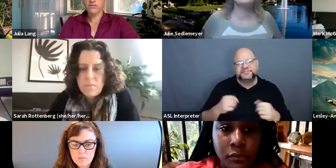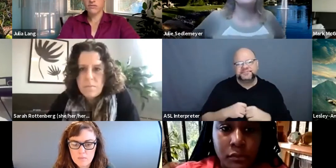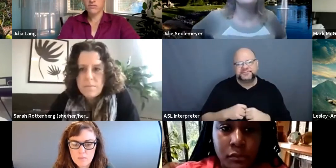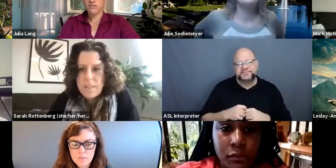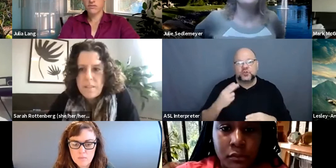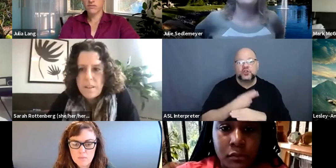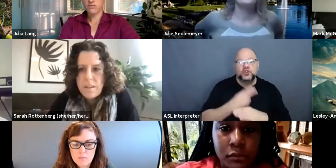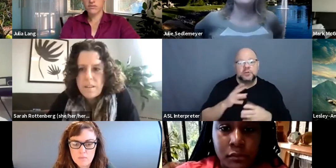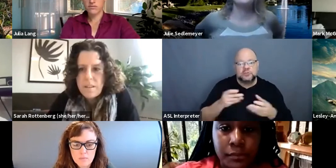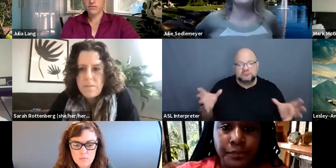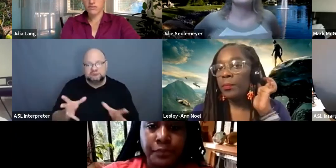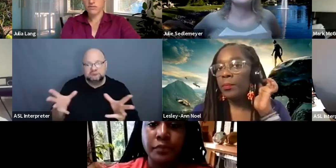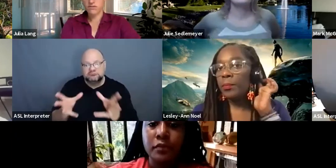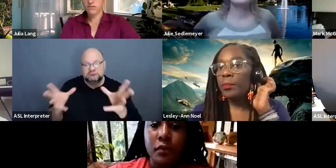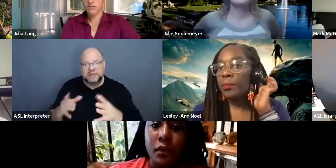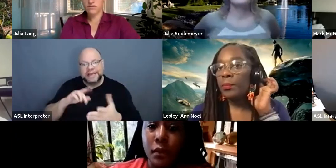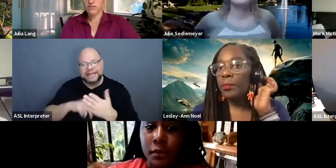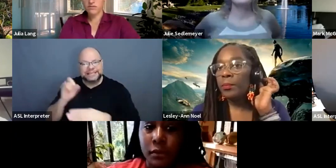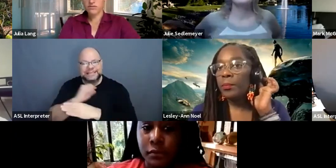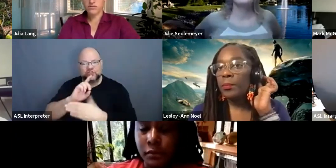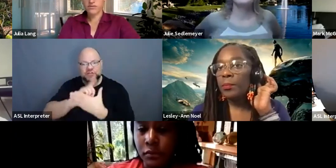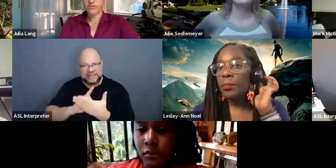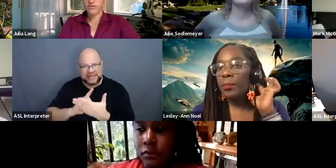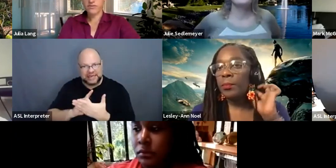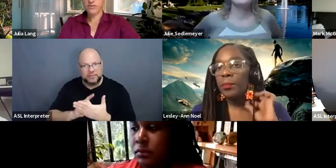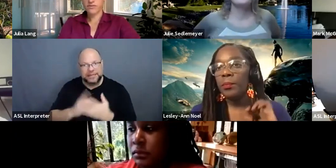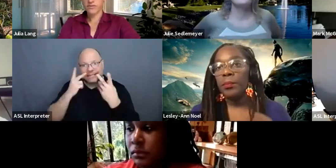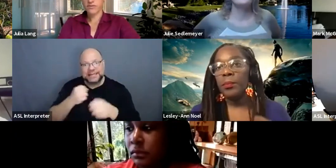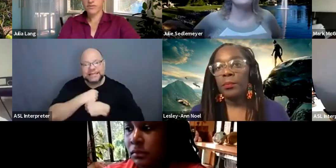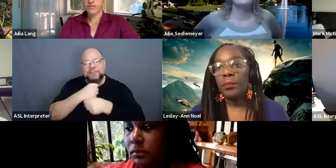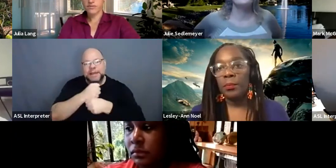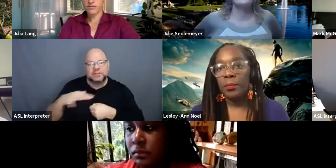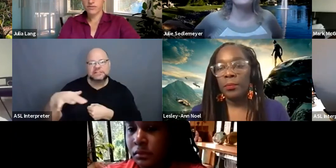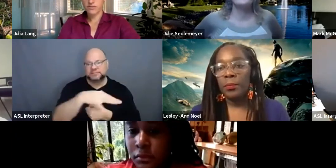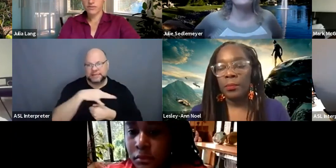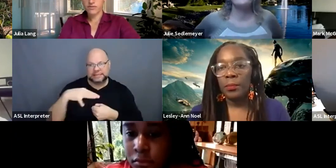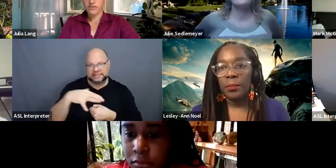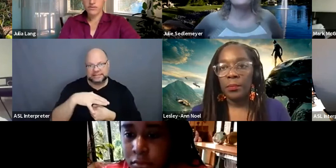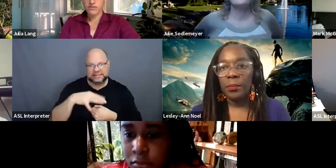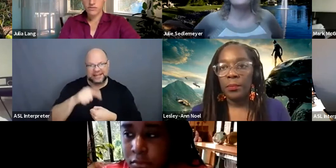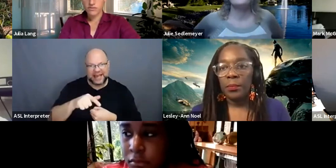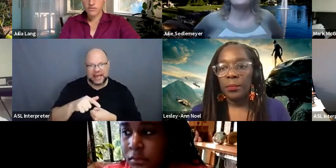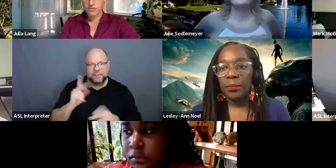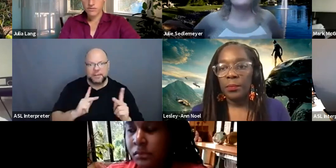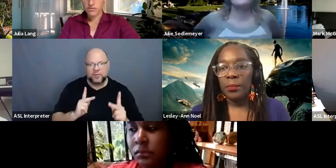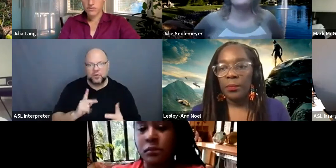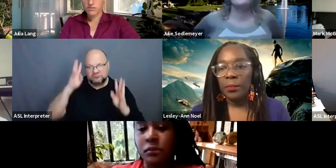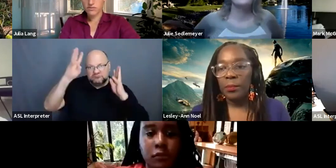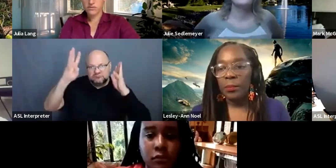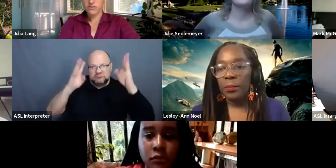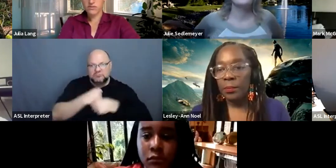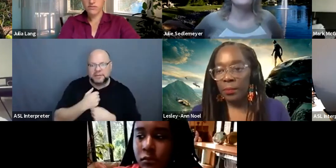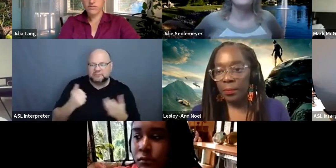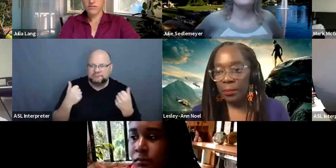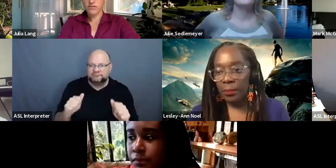consumer driven design is really what industrial design is. But when I see with a lot of the maker spaces and a lot of people who are sort of creating their own ventures